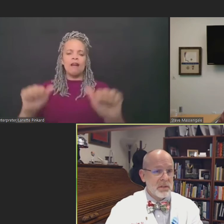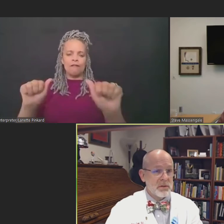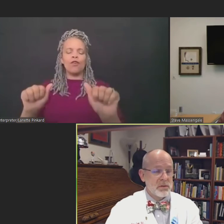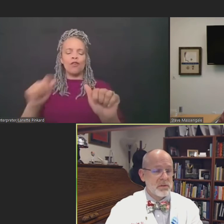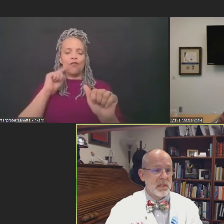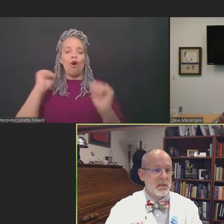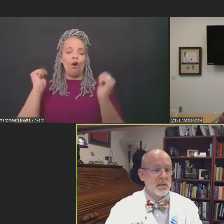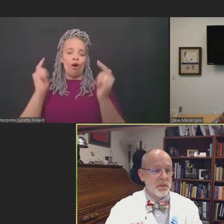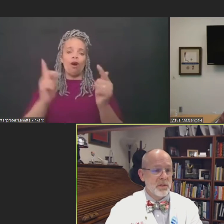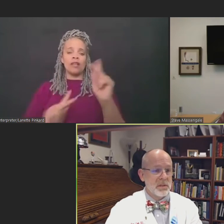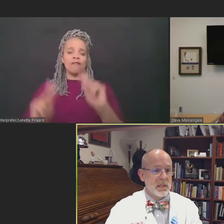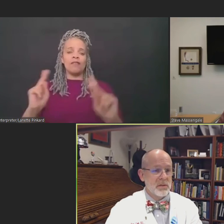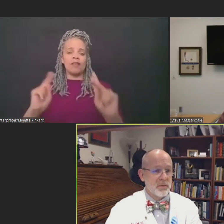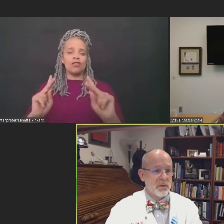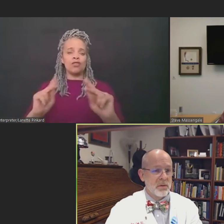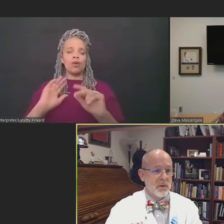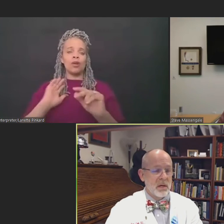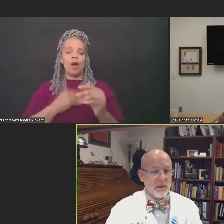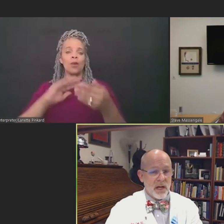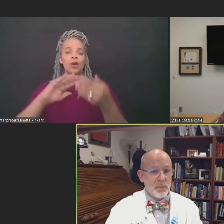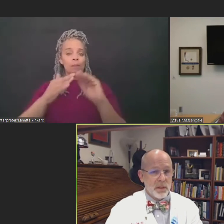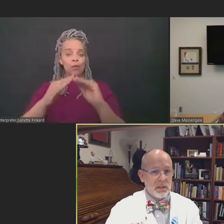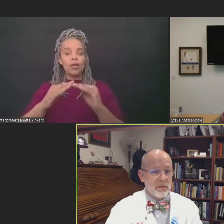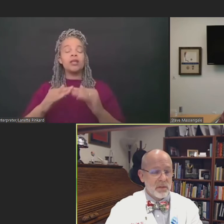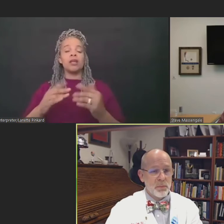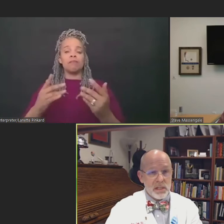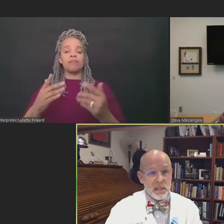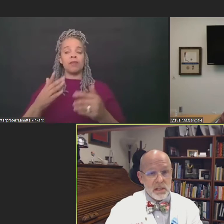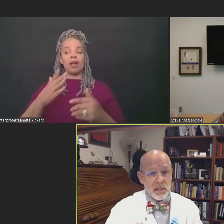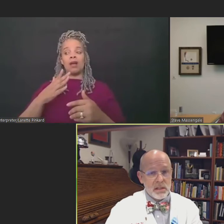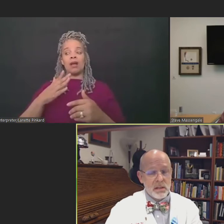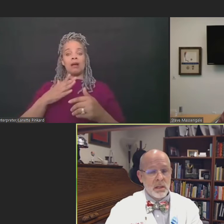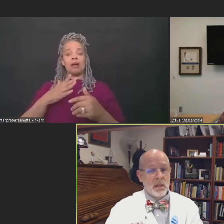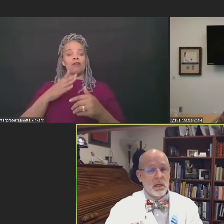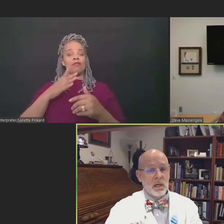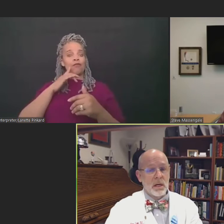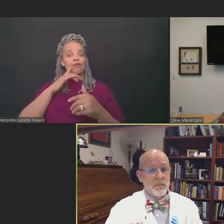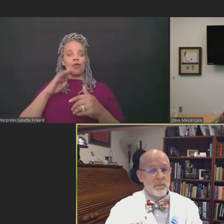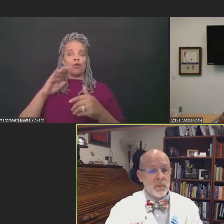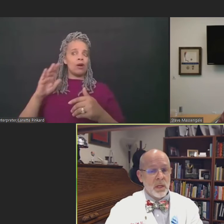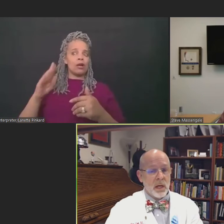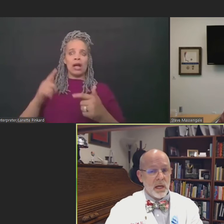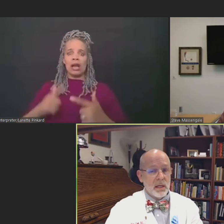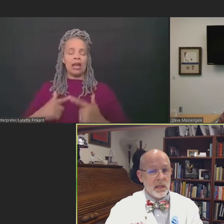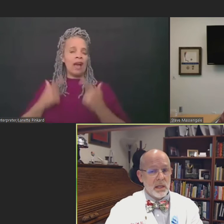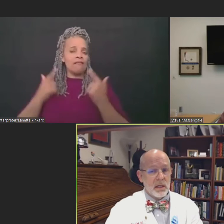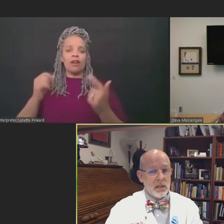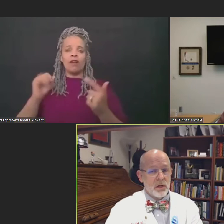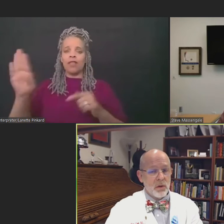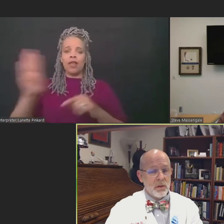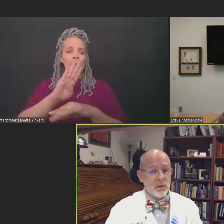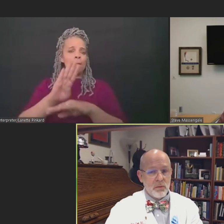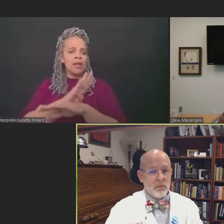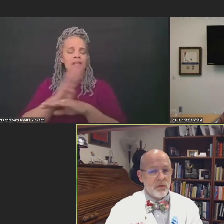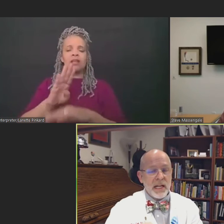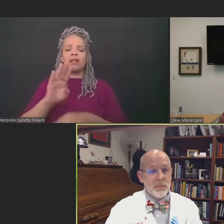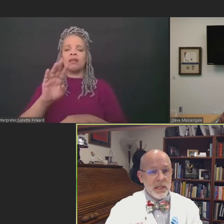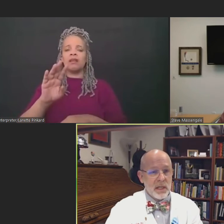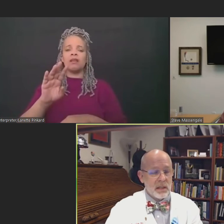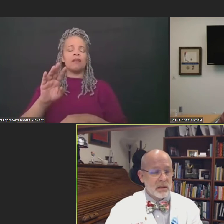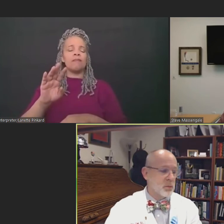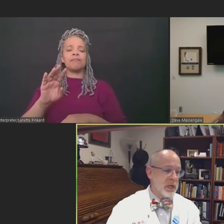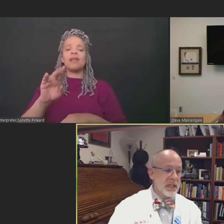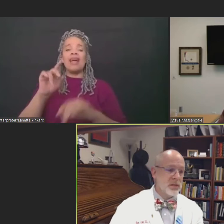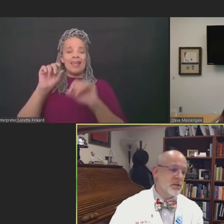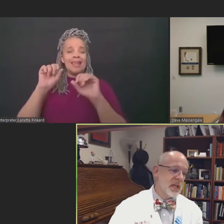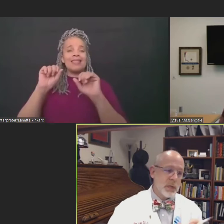the individuals in our community for viability of their businesses. That can be